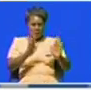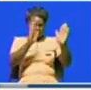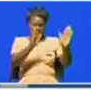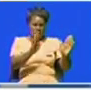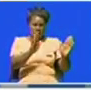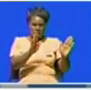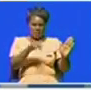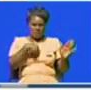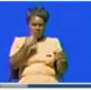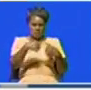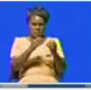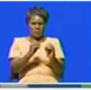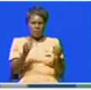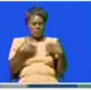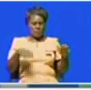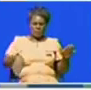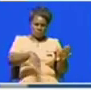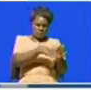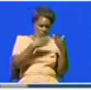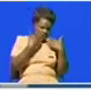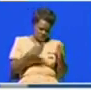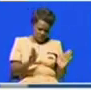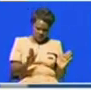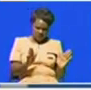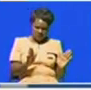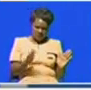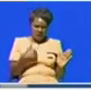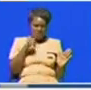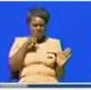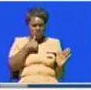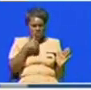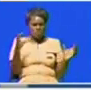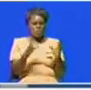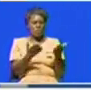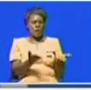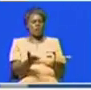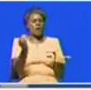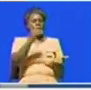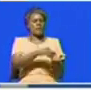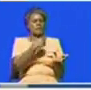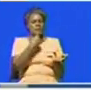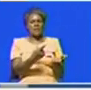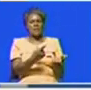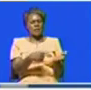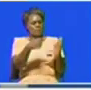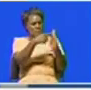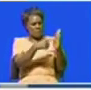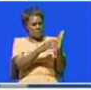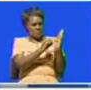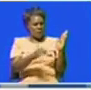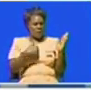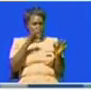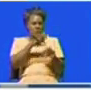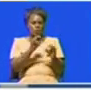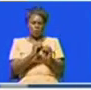they're out, we shall not proceed. And those people were taken out. And that's why we have the new group now. But now here they are saying that unless so and so goes, we shall not